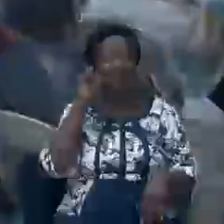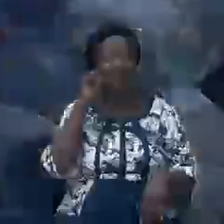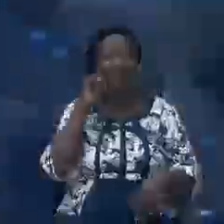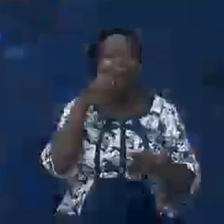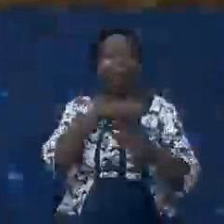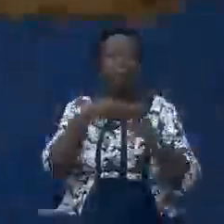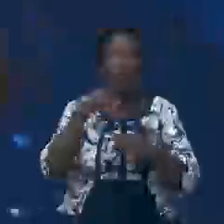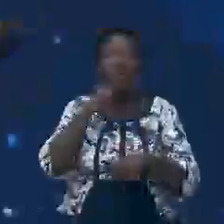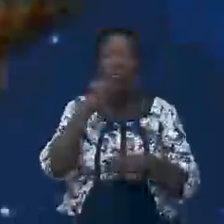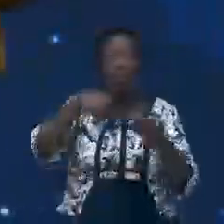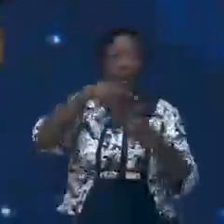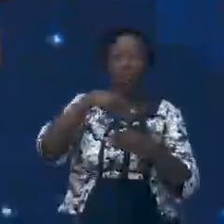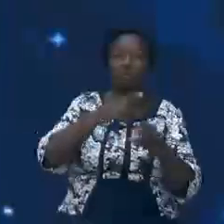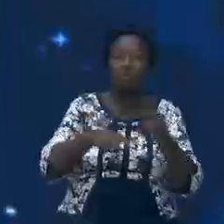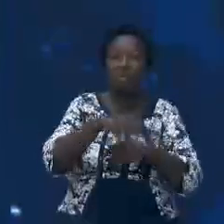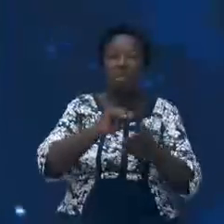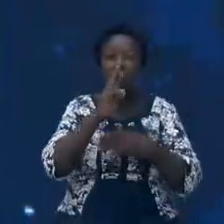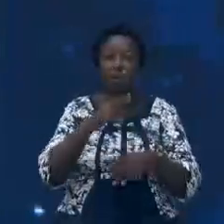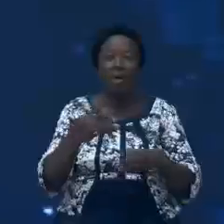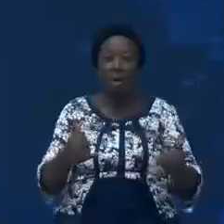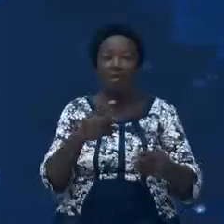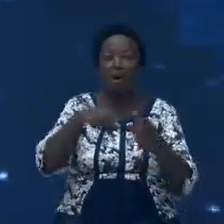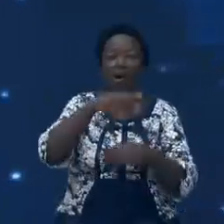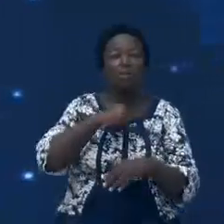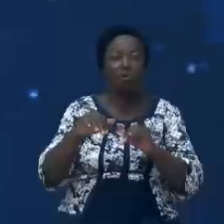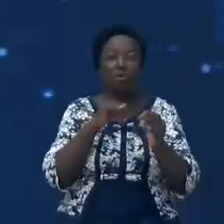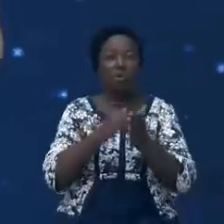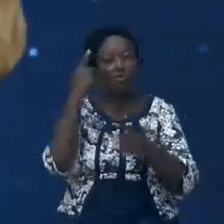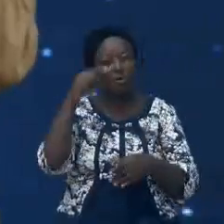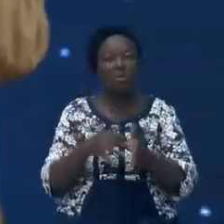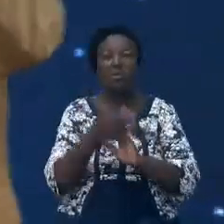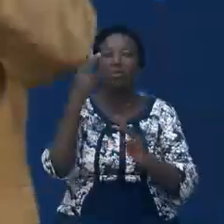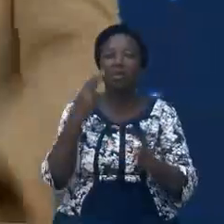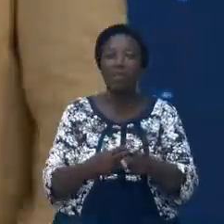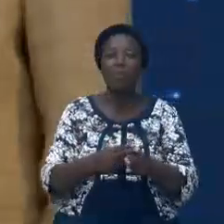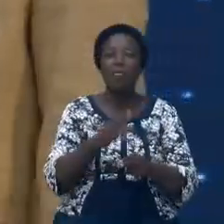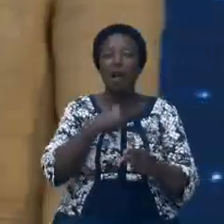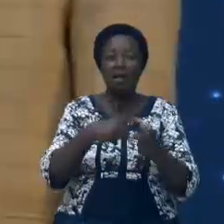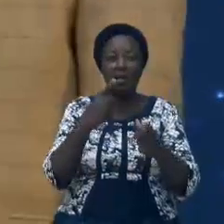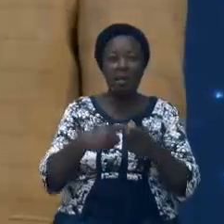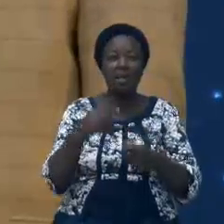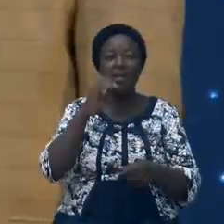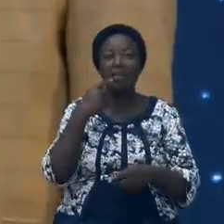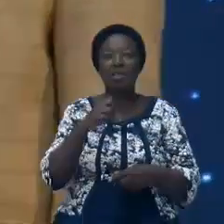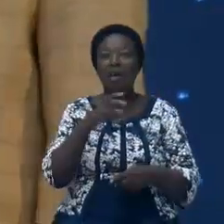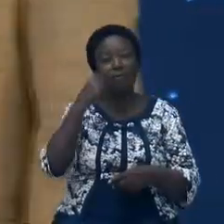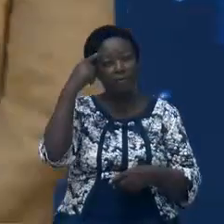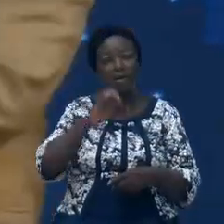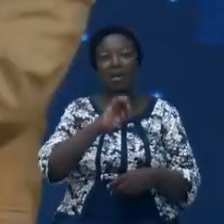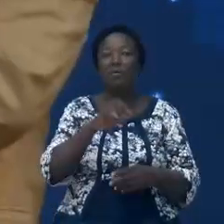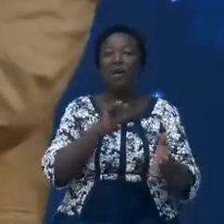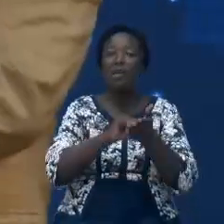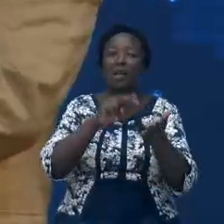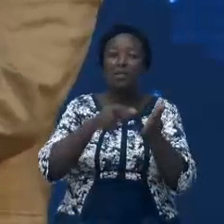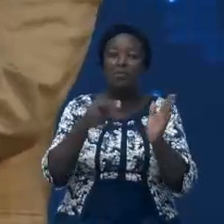did yesterday when we were not around, today that you are now around, you will do. And